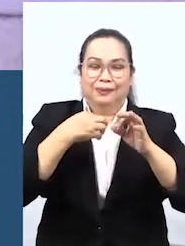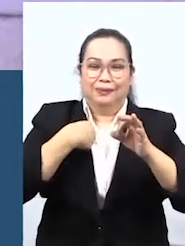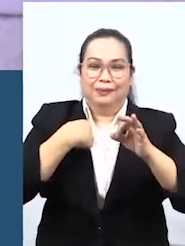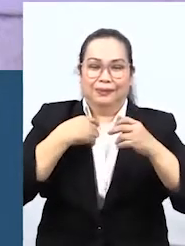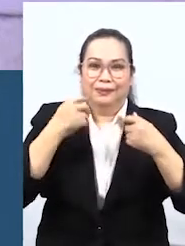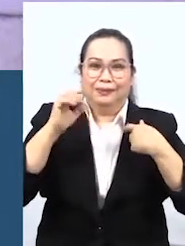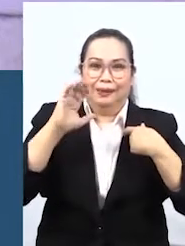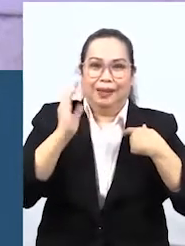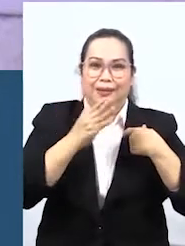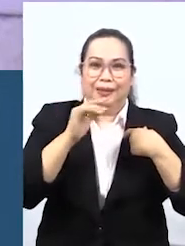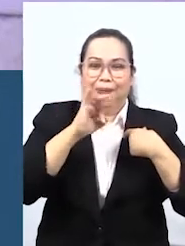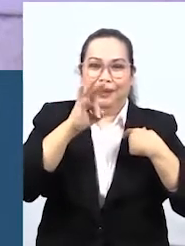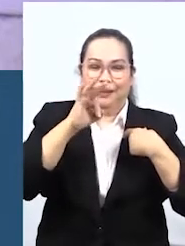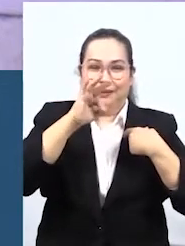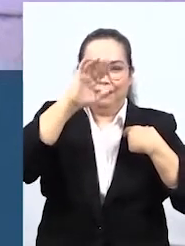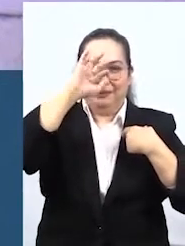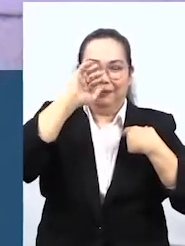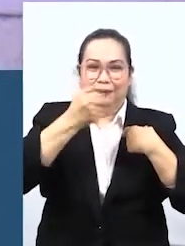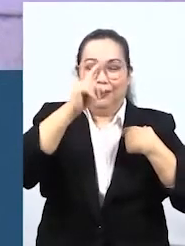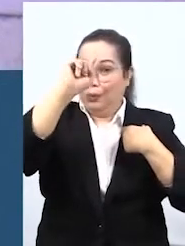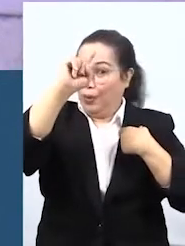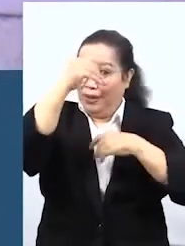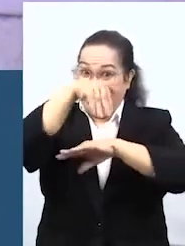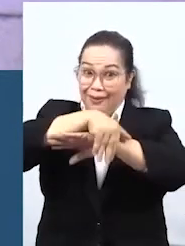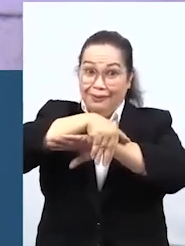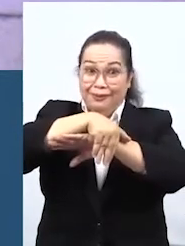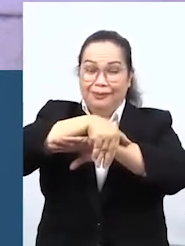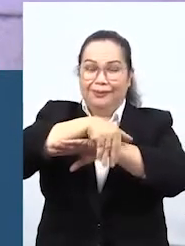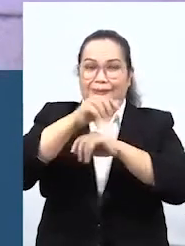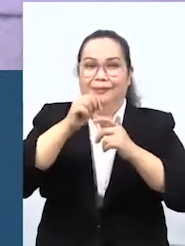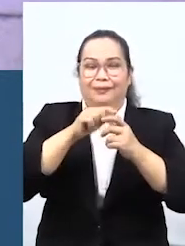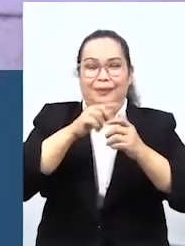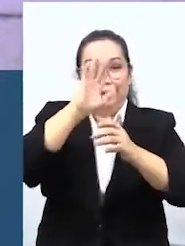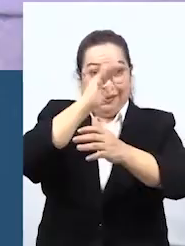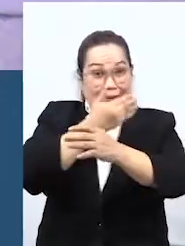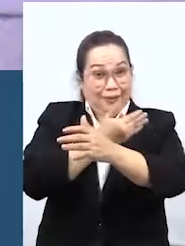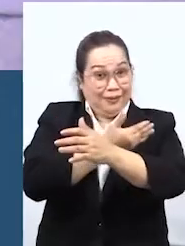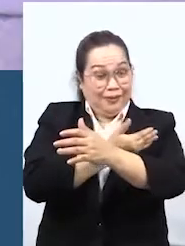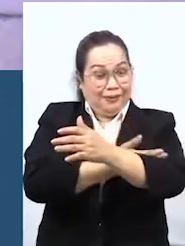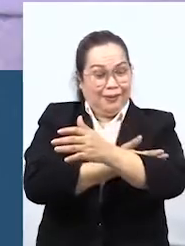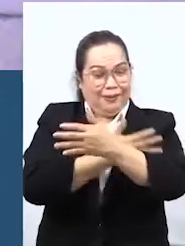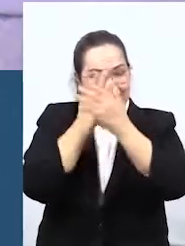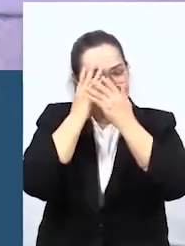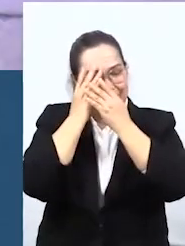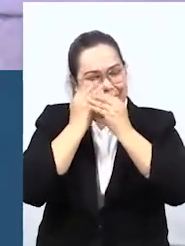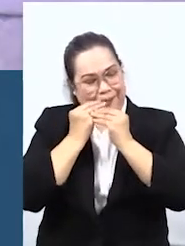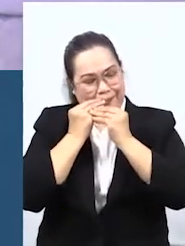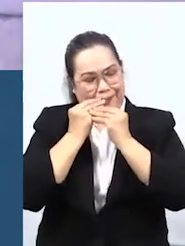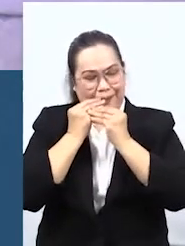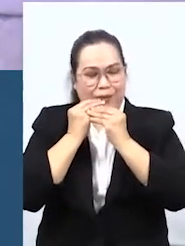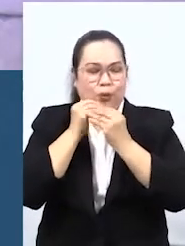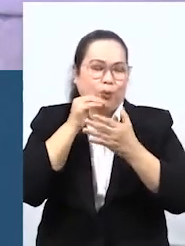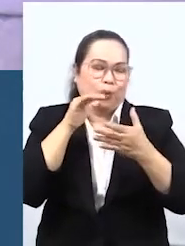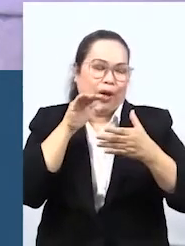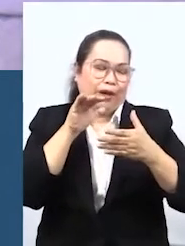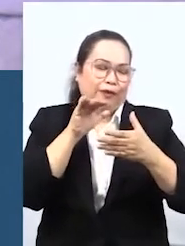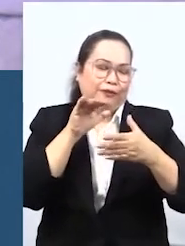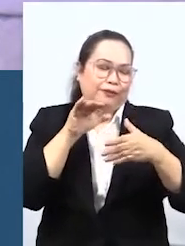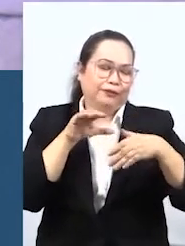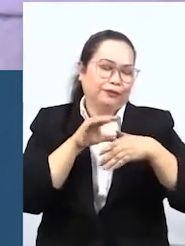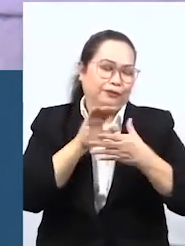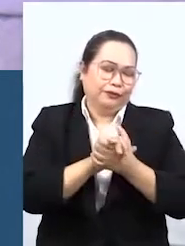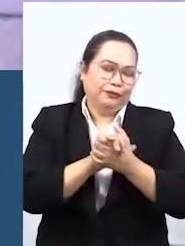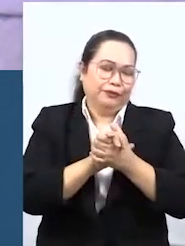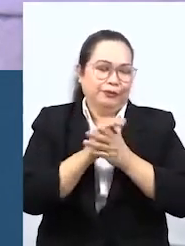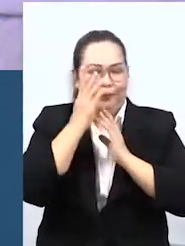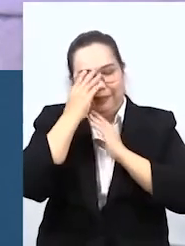have one night my son was sleeping My Wife is sleeping I went to the